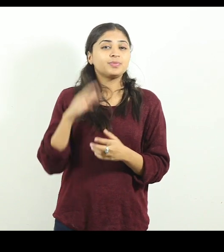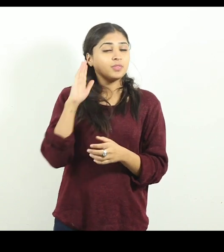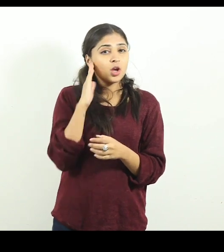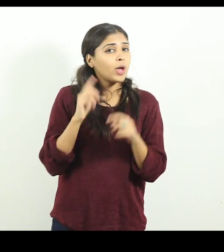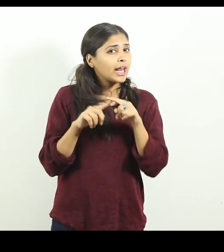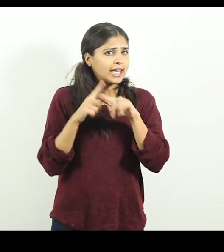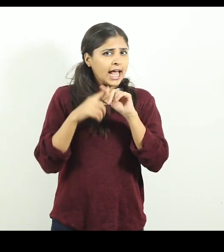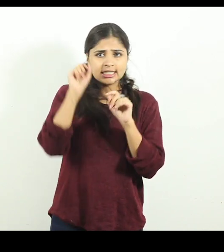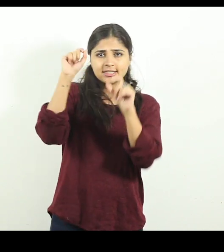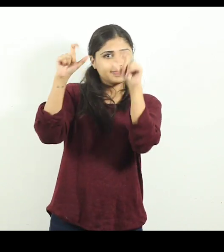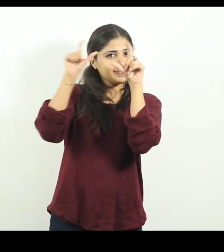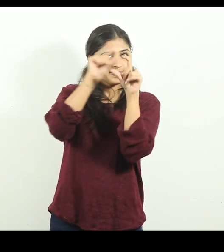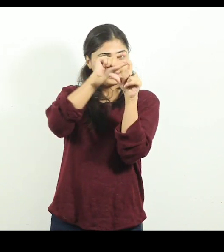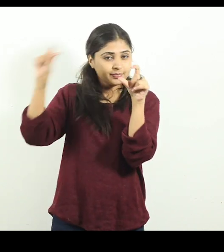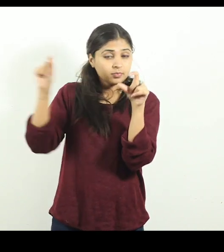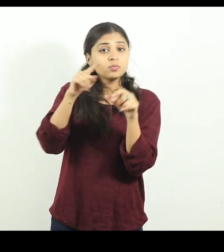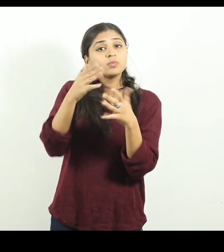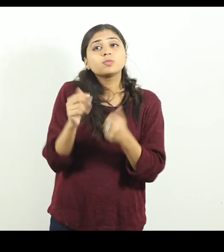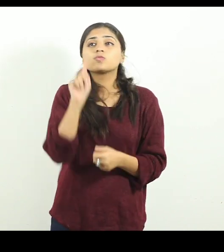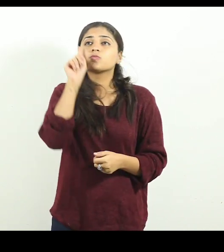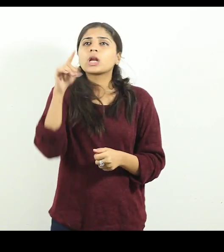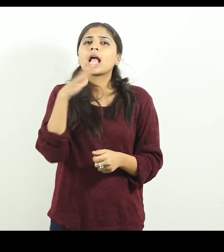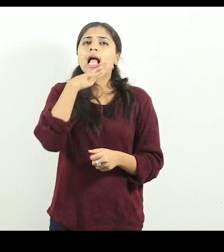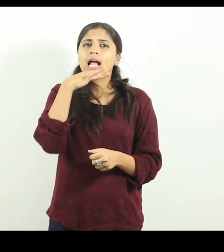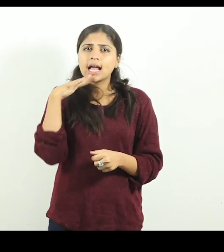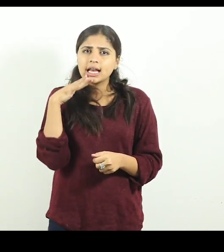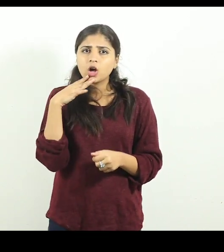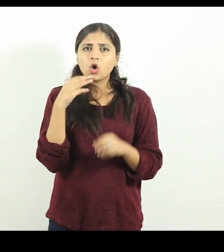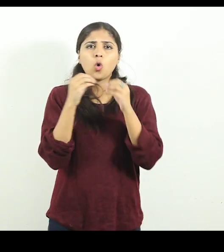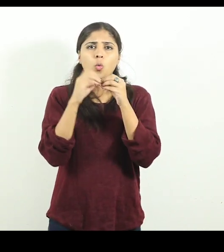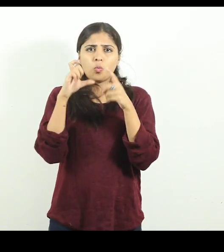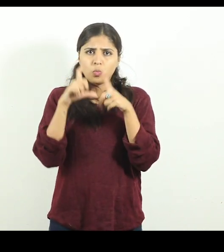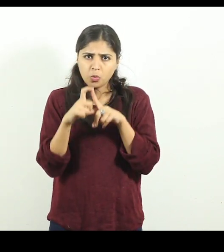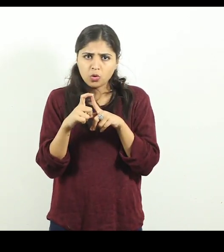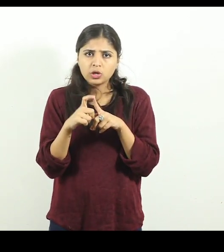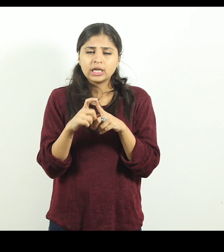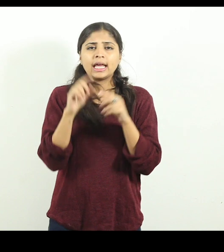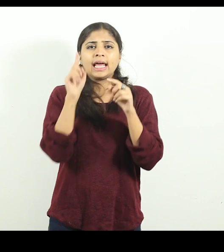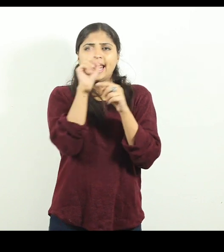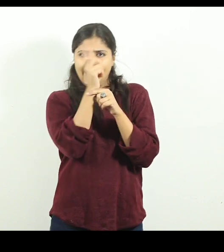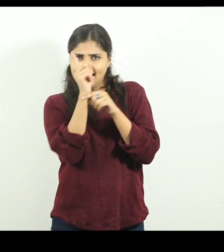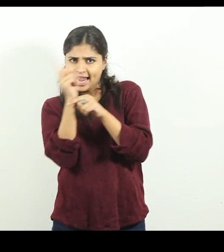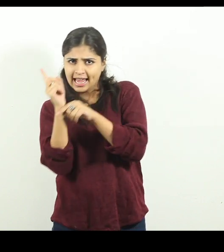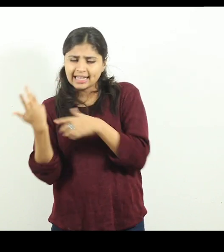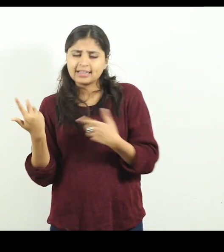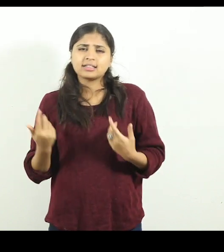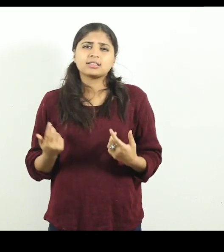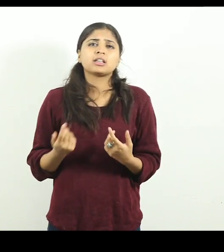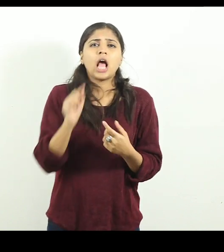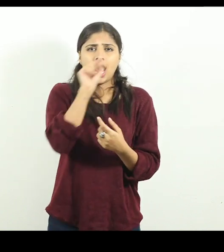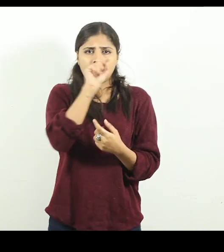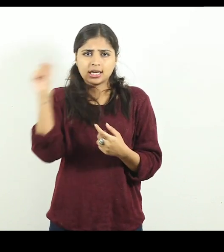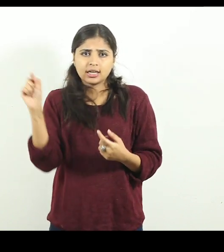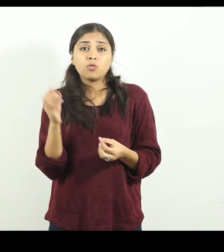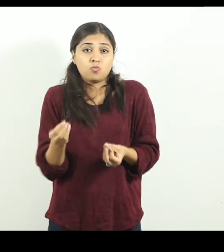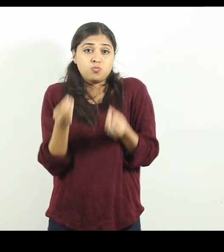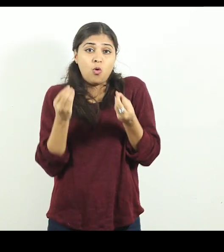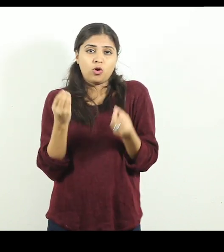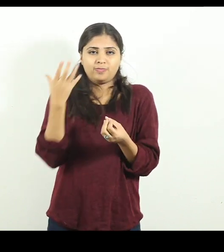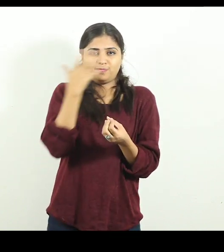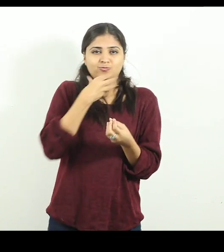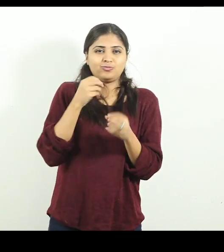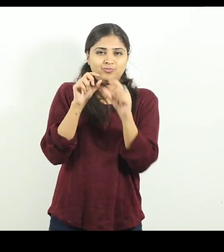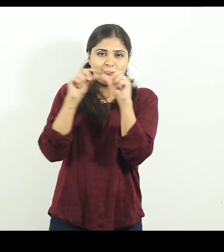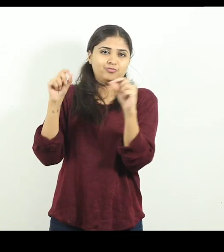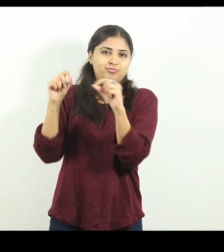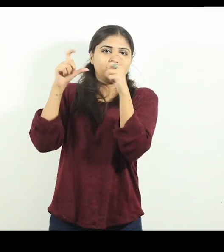make. While text is highlighted, you can also click on the color, bold, italics or underline commands to modify